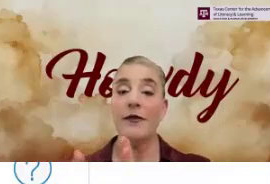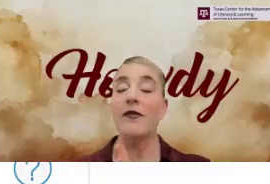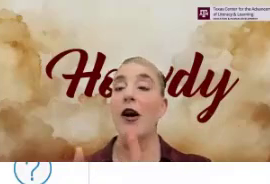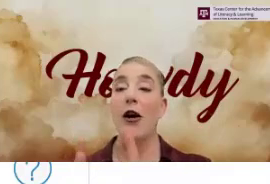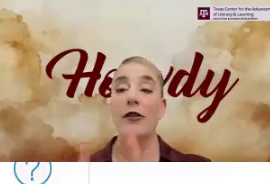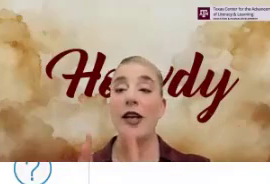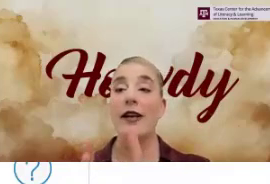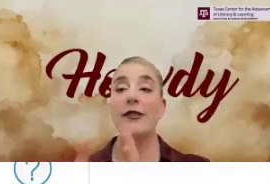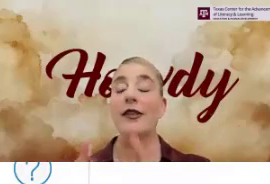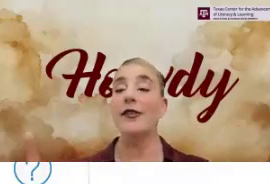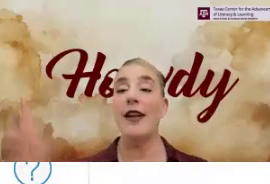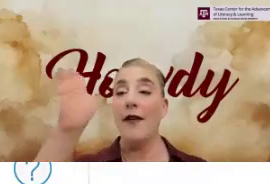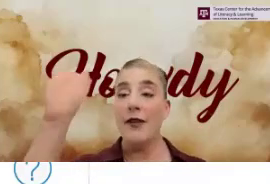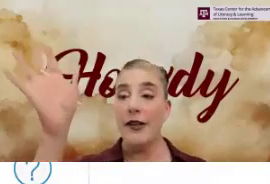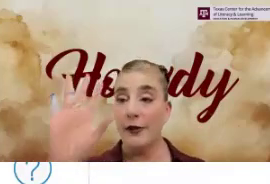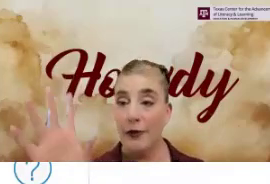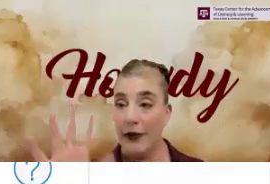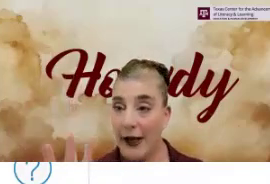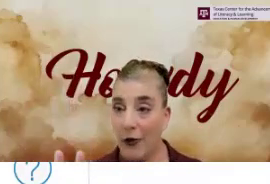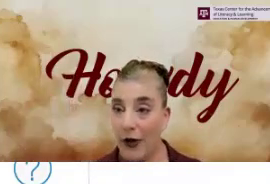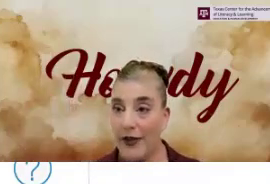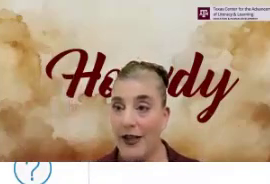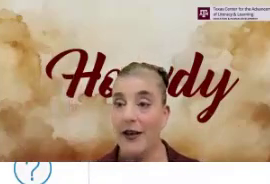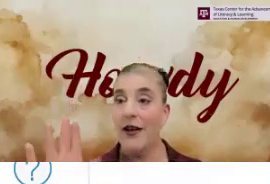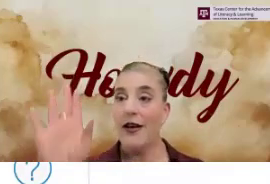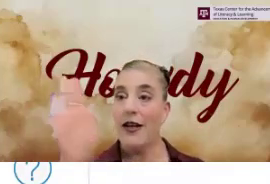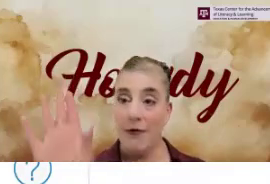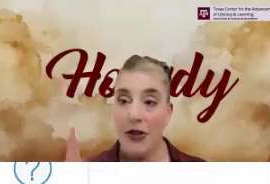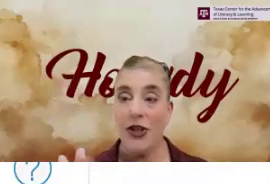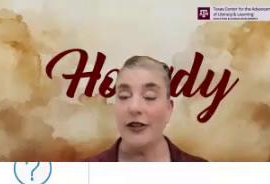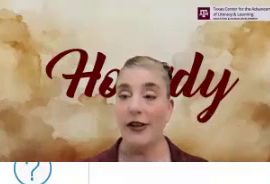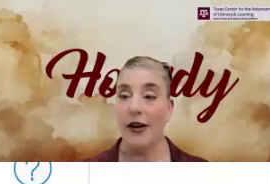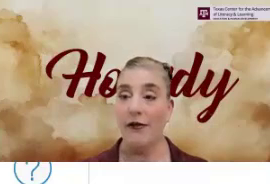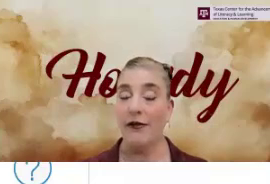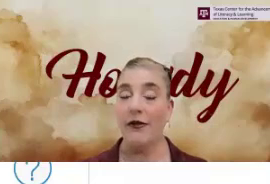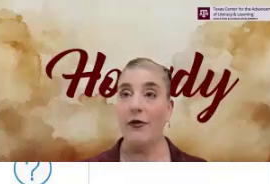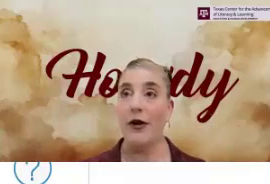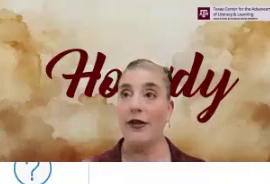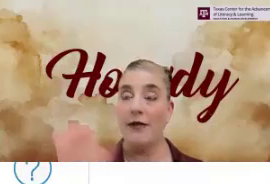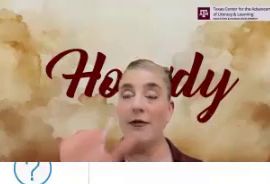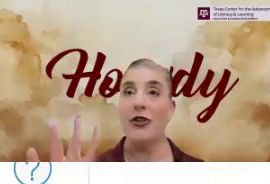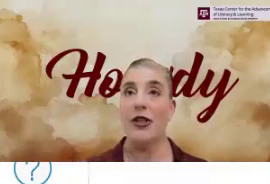explain, the alt text doesn't have to explain what the image is,